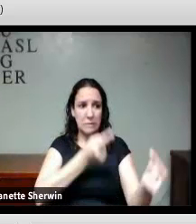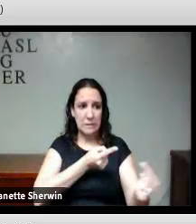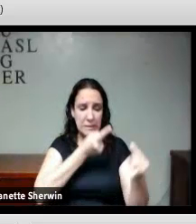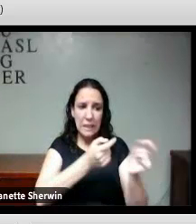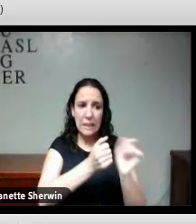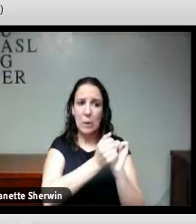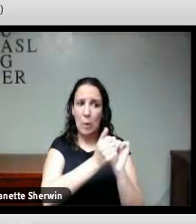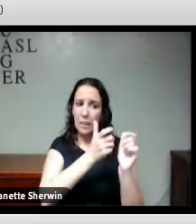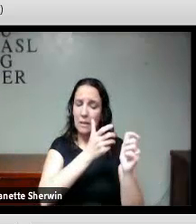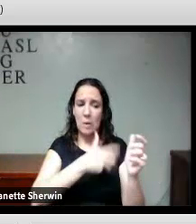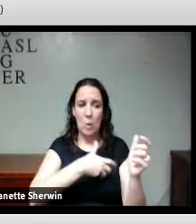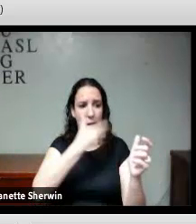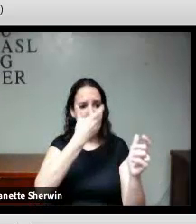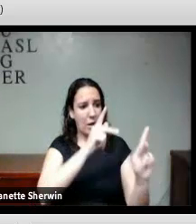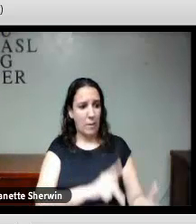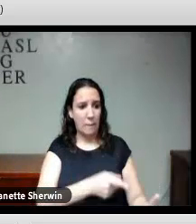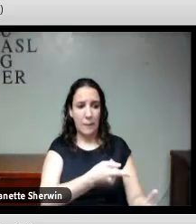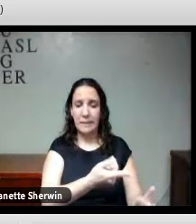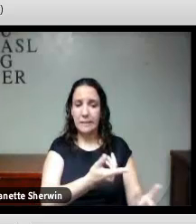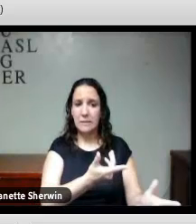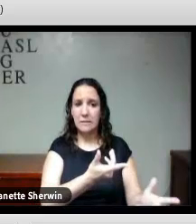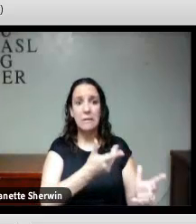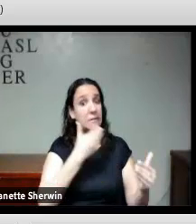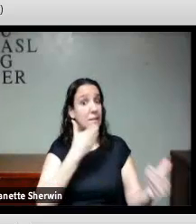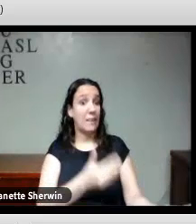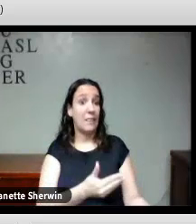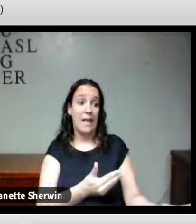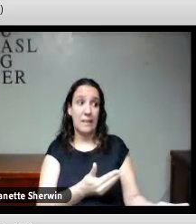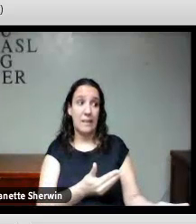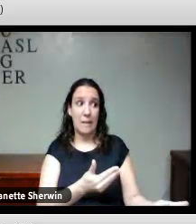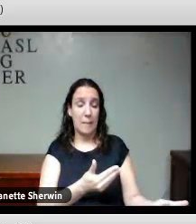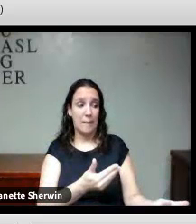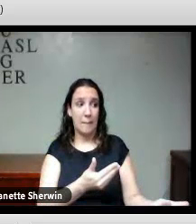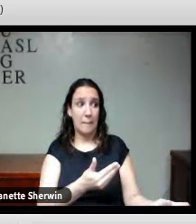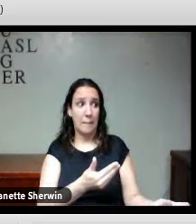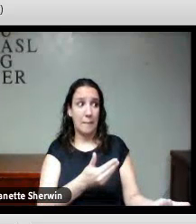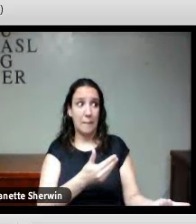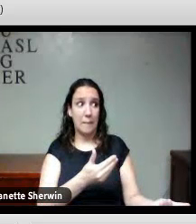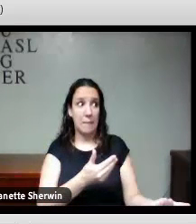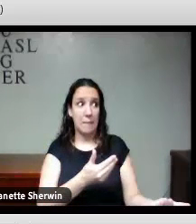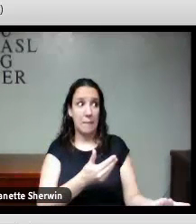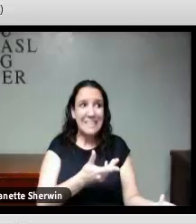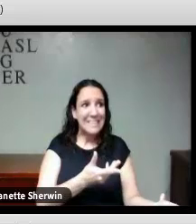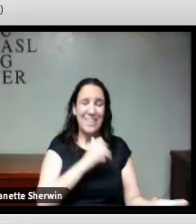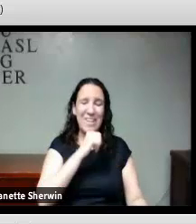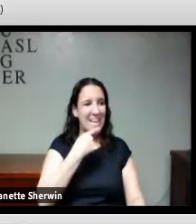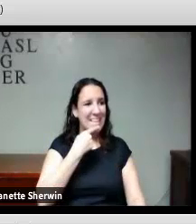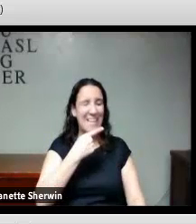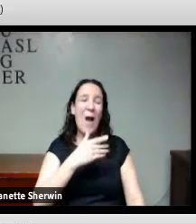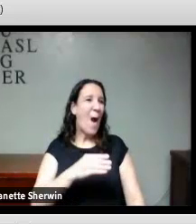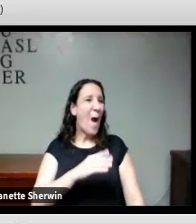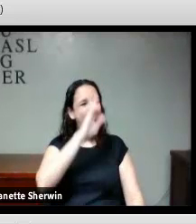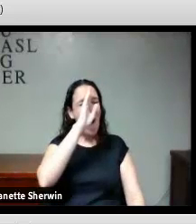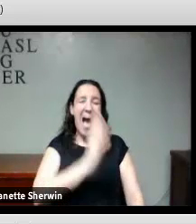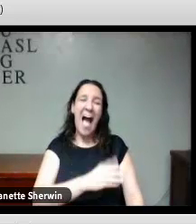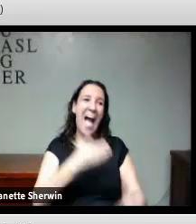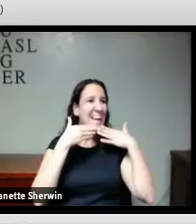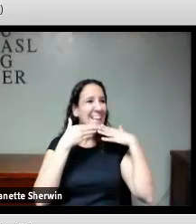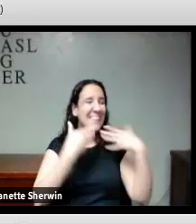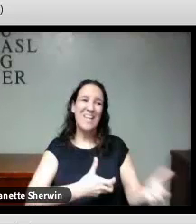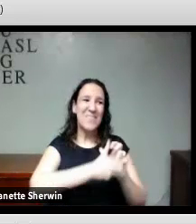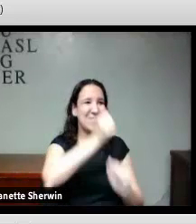them. It just is counterintuitive. It's not something you would say, gee, thank you for screaming at me. Thank you for cursing at me. Thank you for being mean